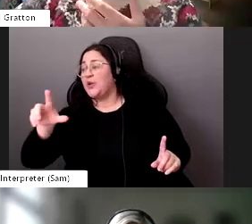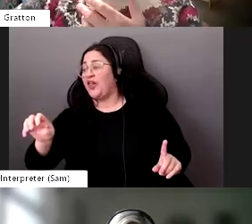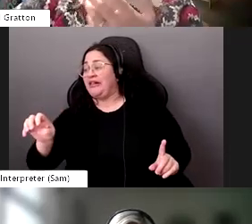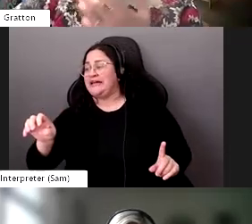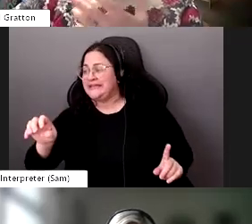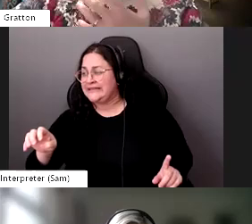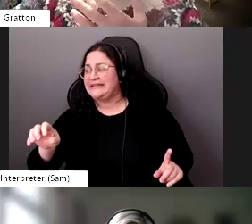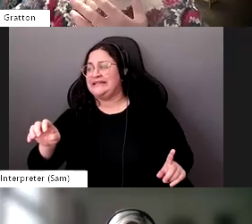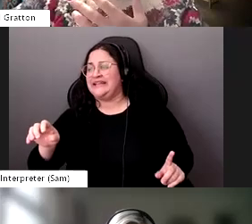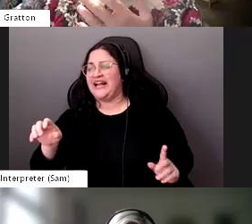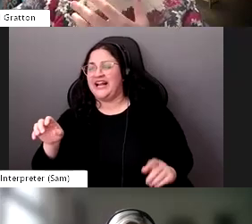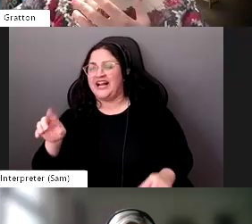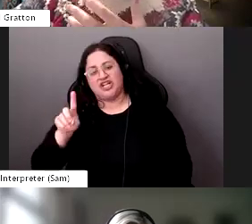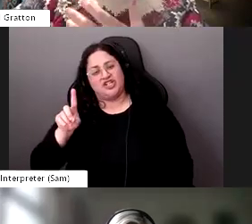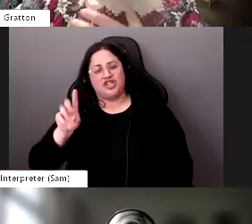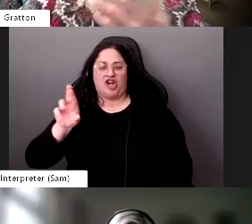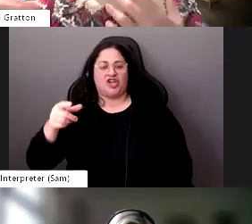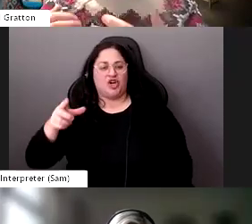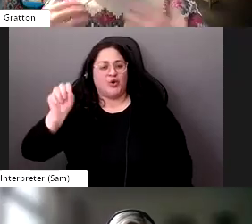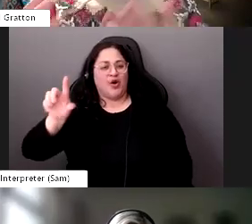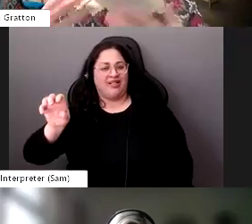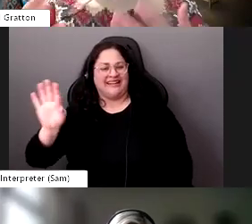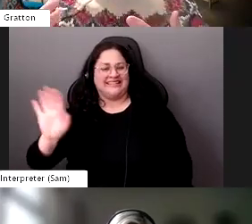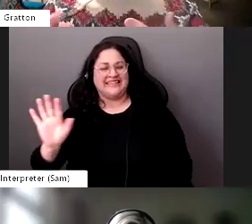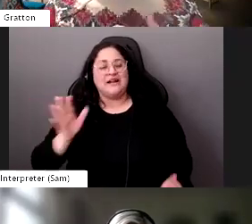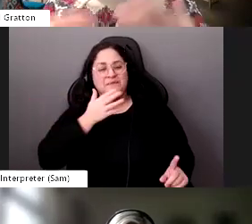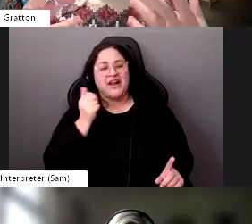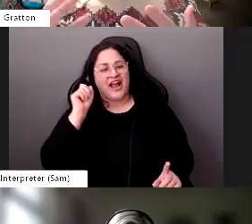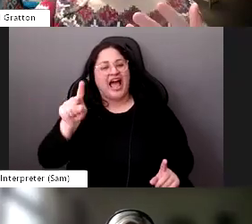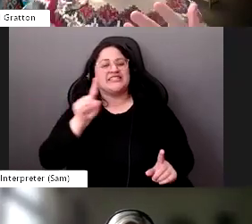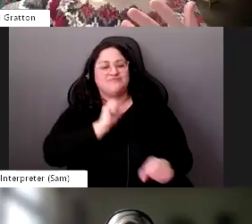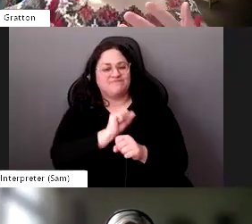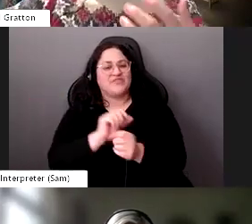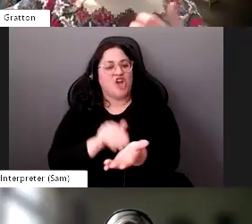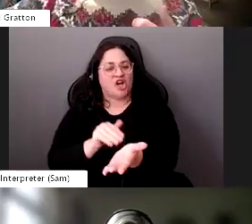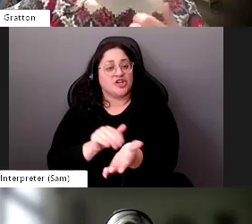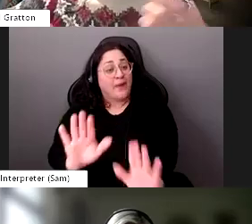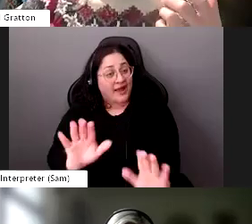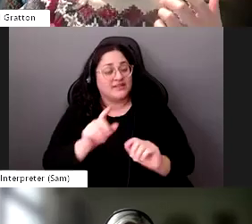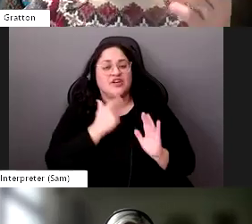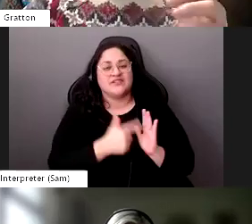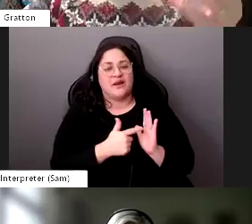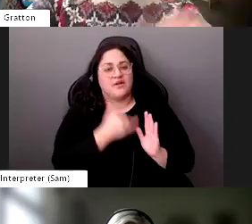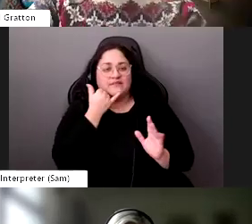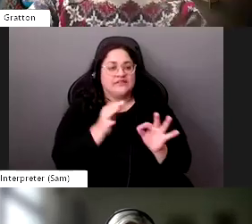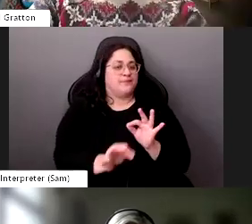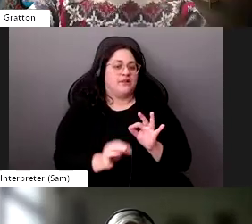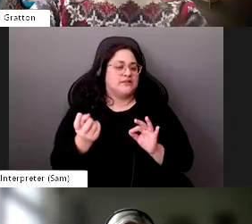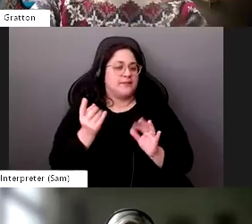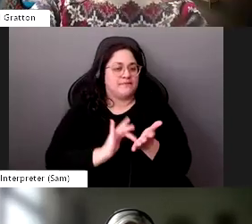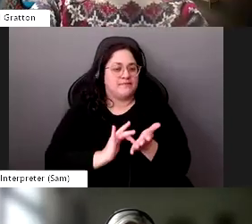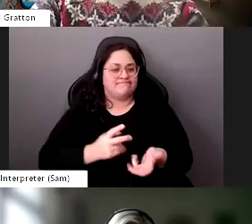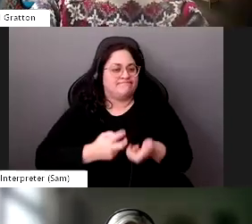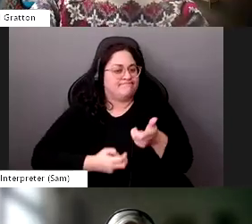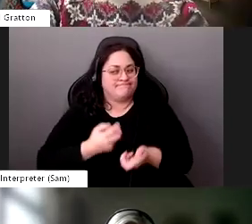always joke, maybe it's not a good idea to ask Dr. Google. You should ask an actual doctor. But let's imagine it's just something minor, right? So no,